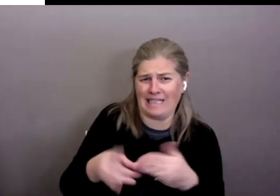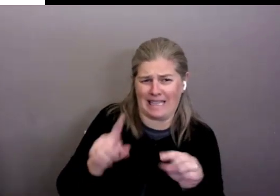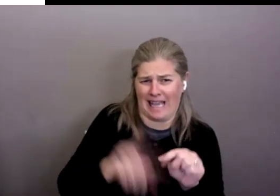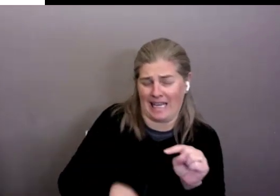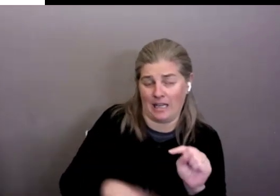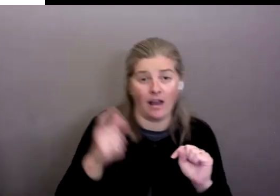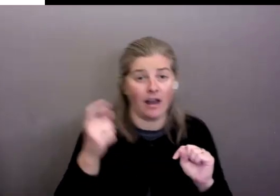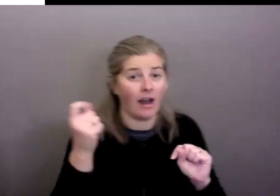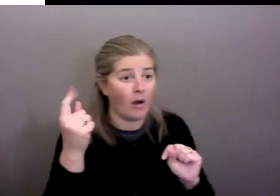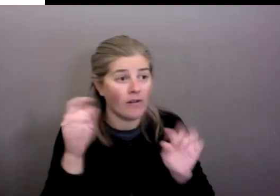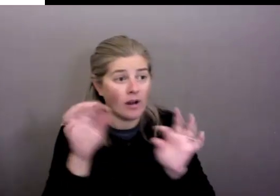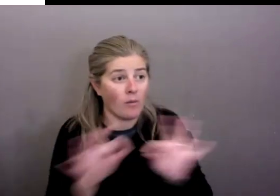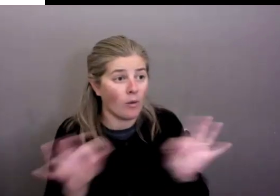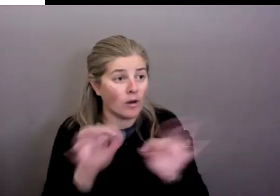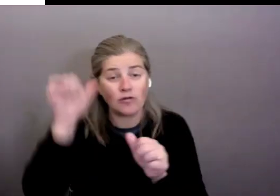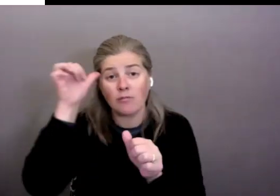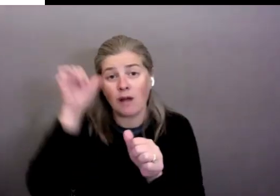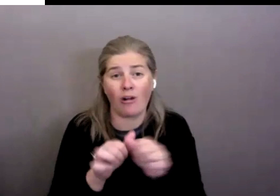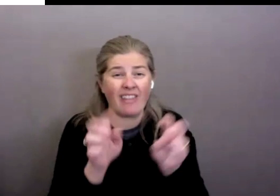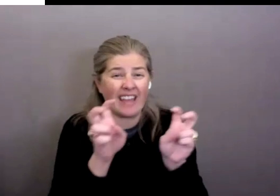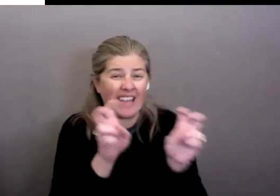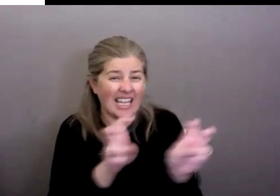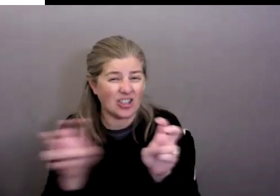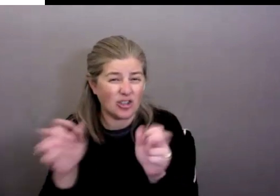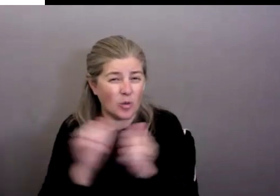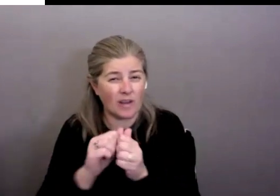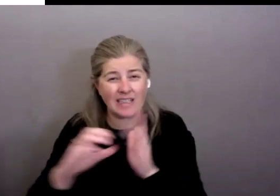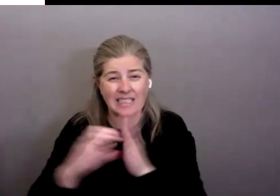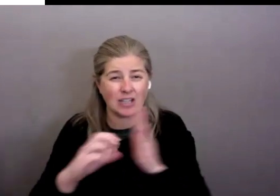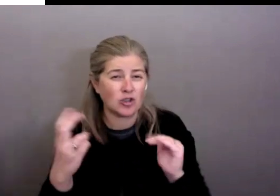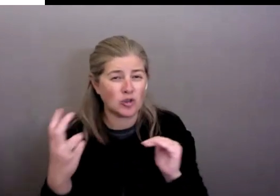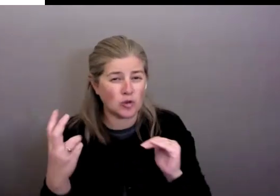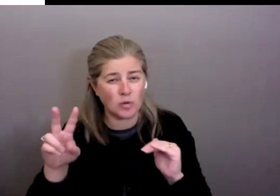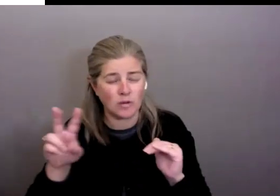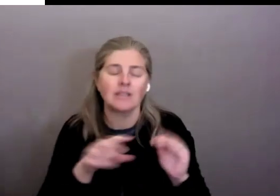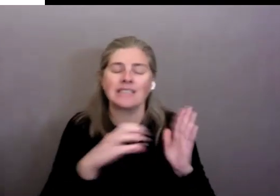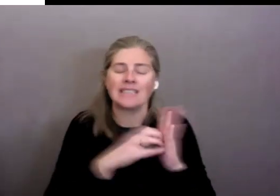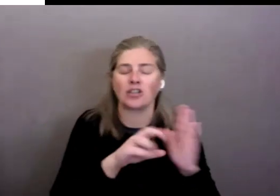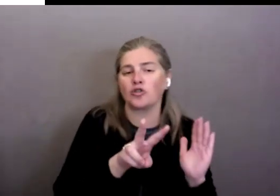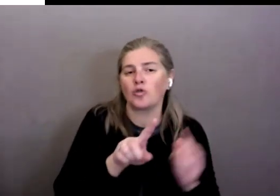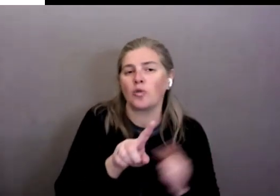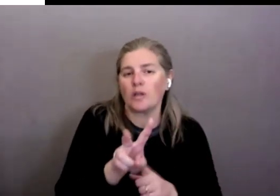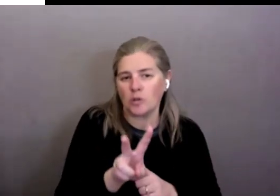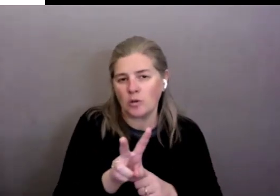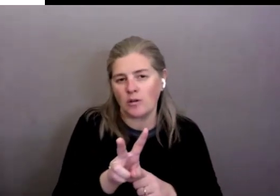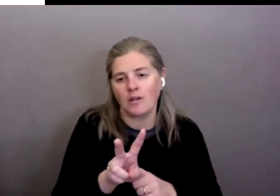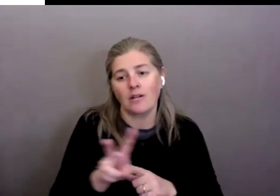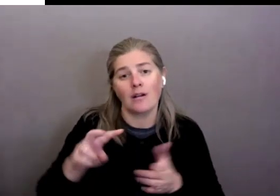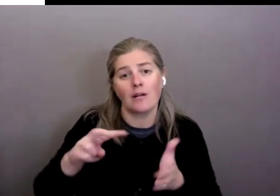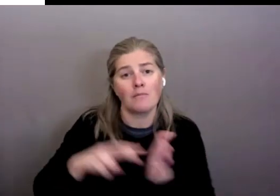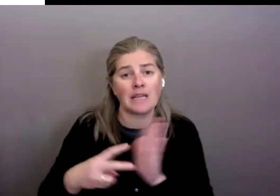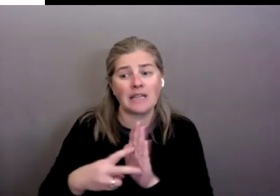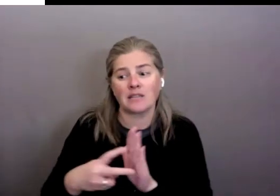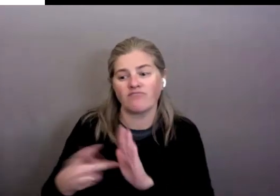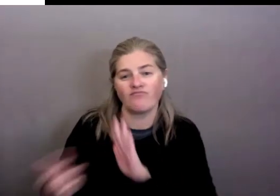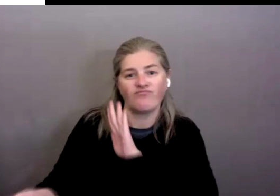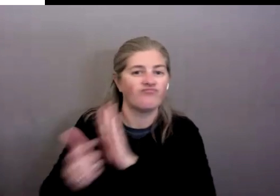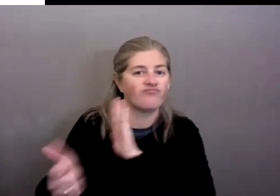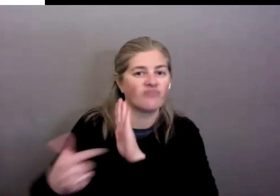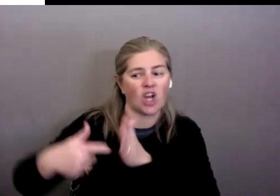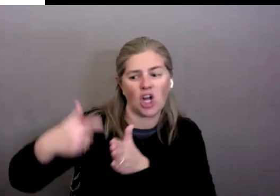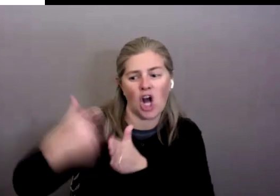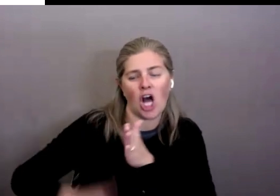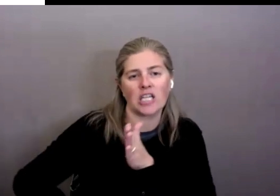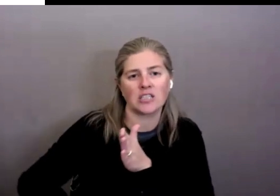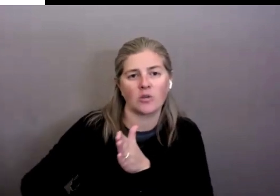it's important to remember that an issue with a Section 212 agreement will not necessarily result in disallowed costs or financial harm to the